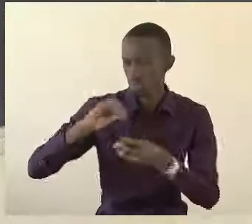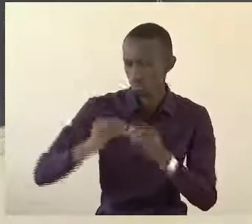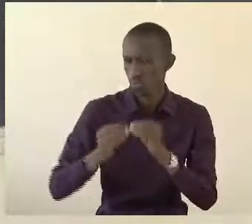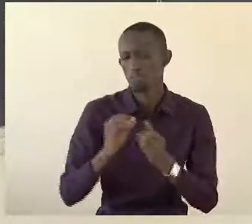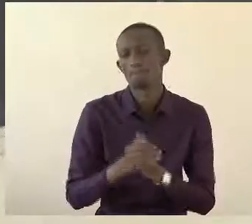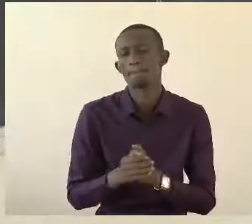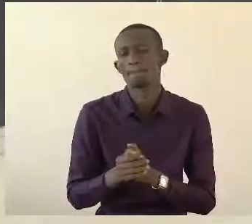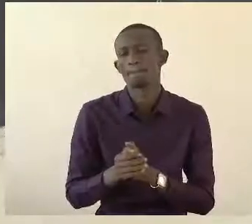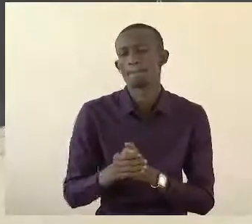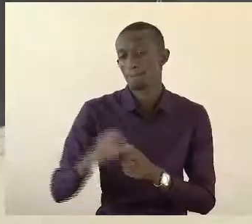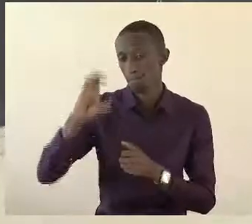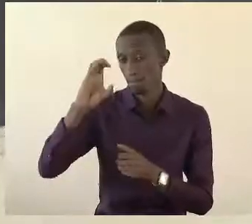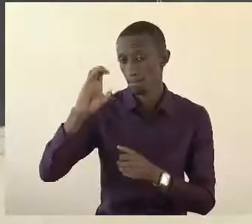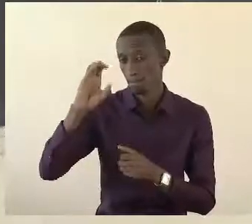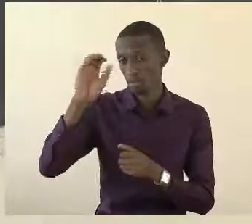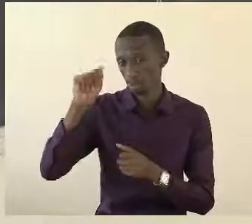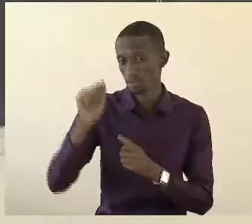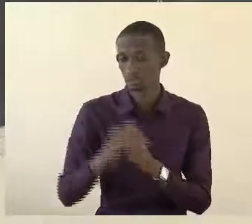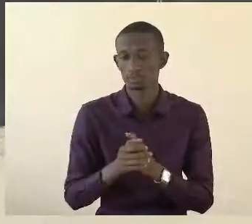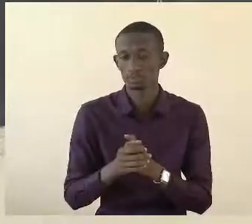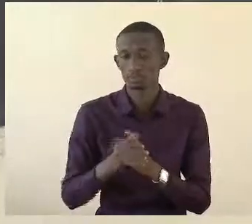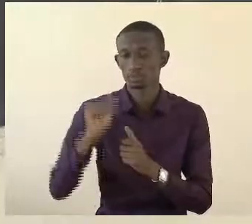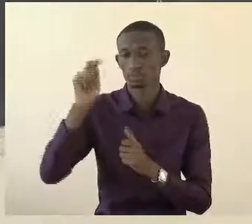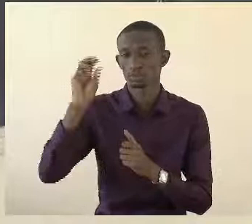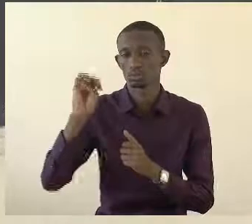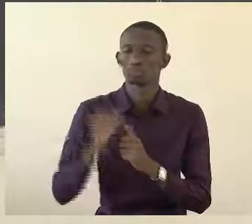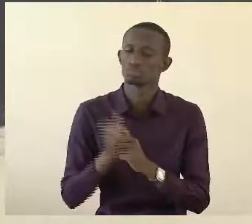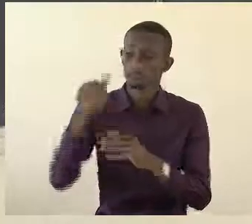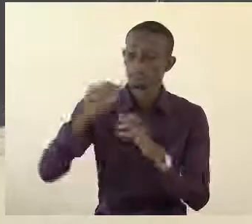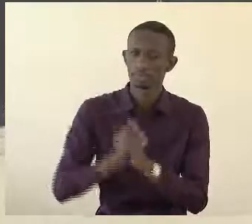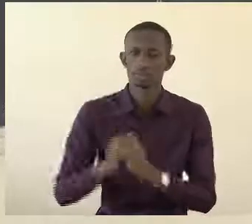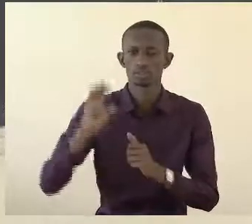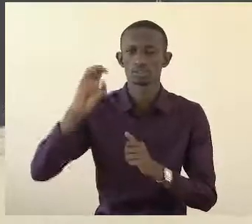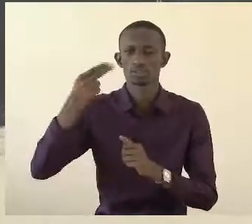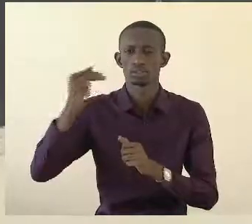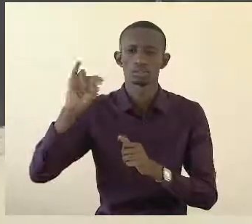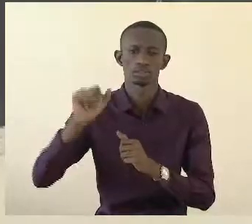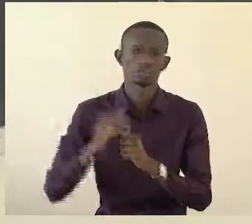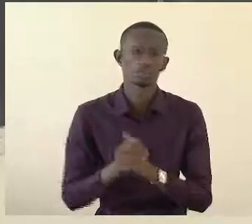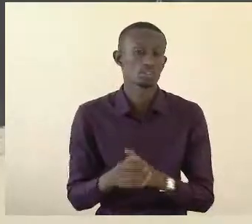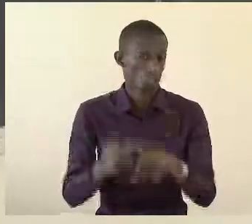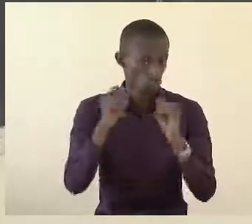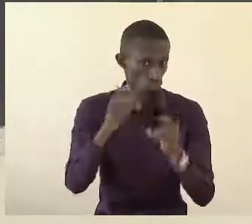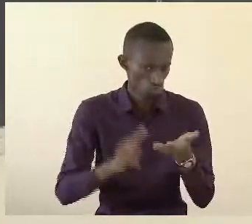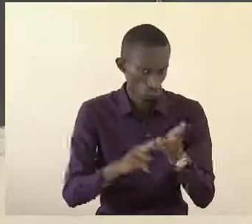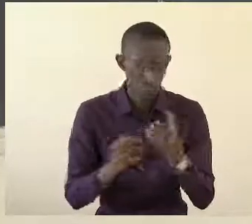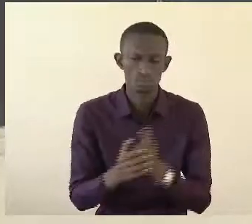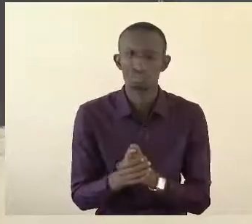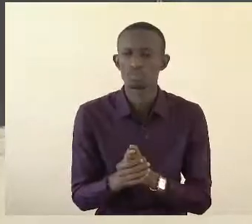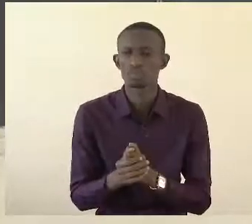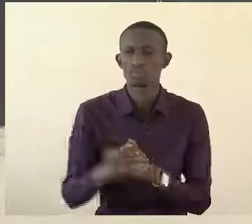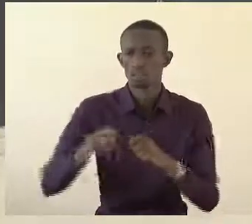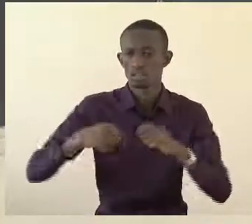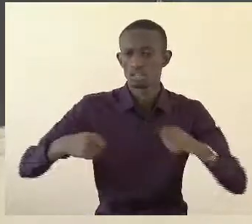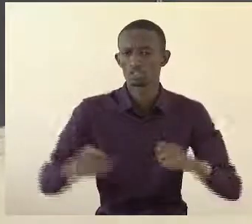carbon atoms in the chain when you use, for example, a reaction of a Grignard reagent and a